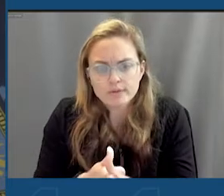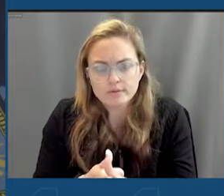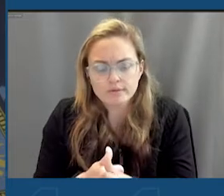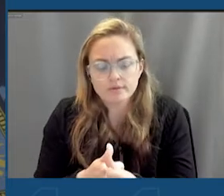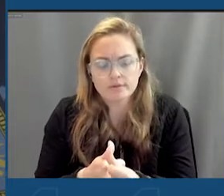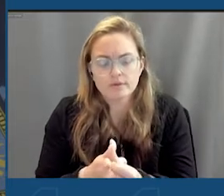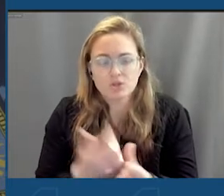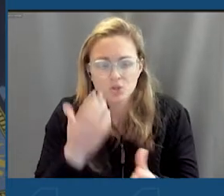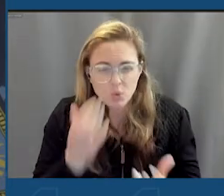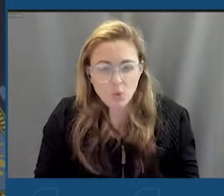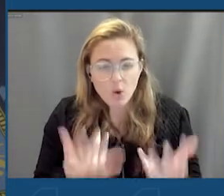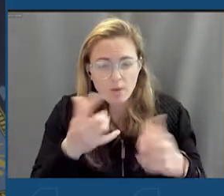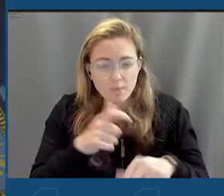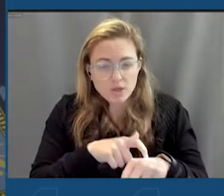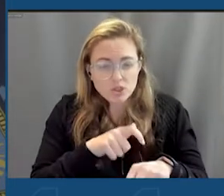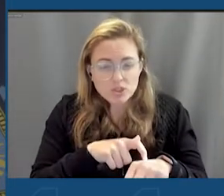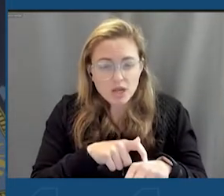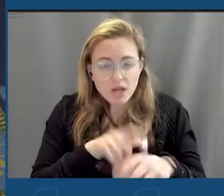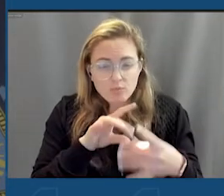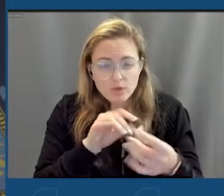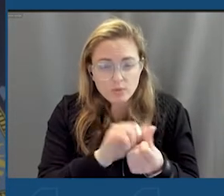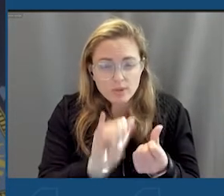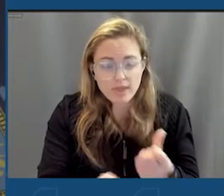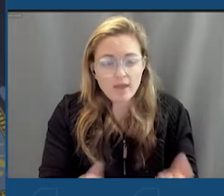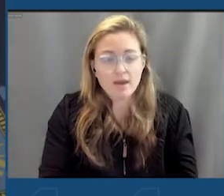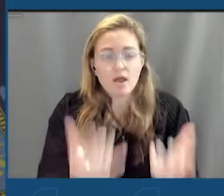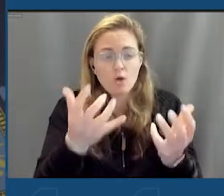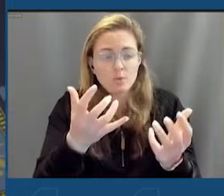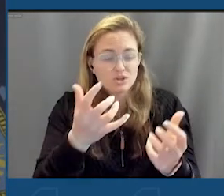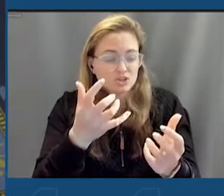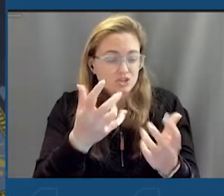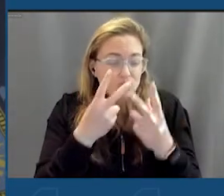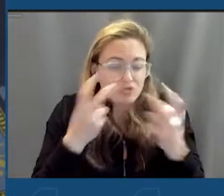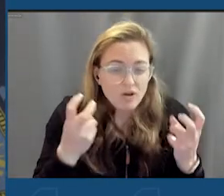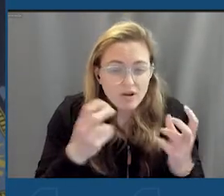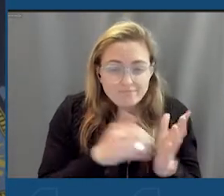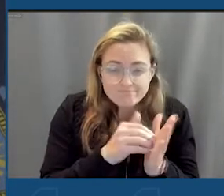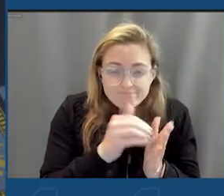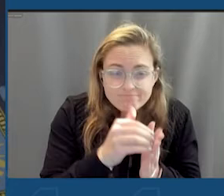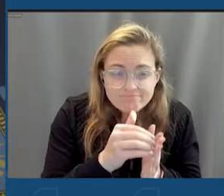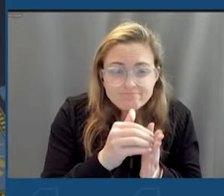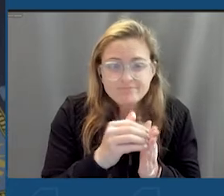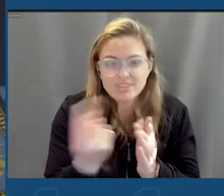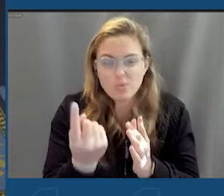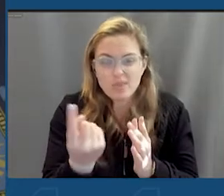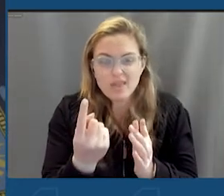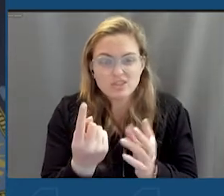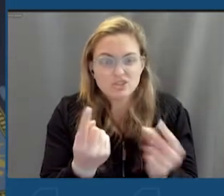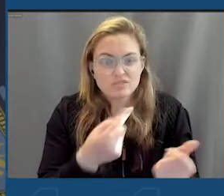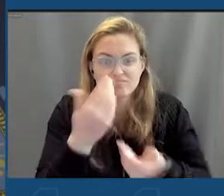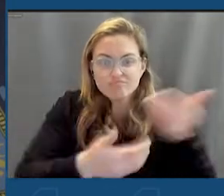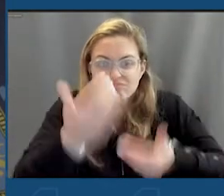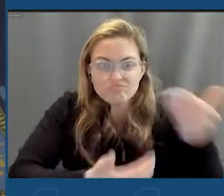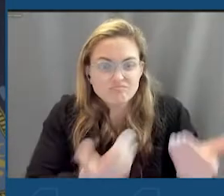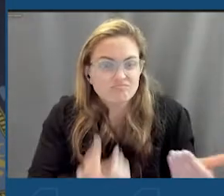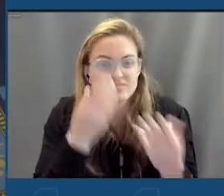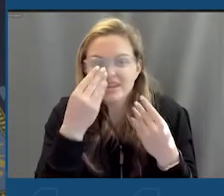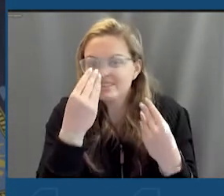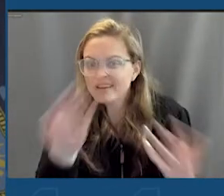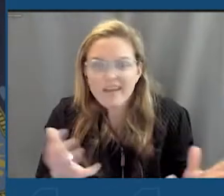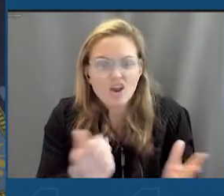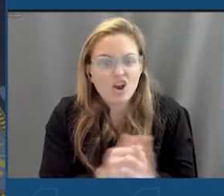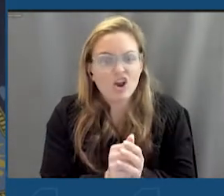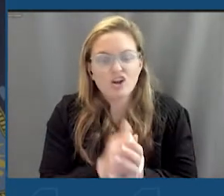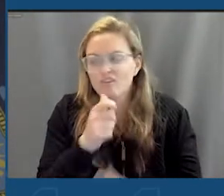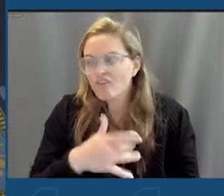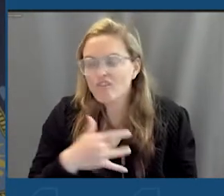much time is lost? You know how many more crimes are committed in a month with someone who's on a rampage and has no remorse, is just going to go to victim and